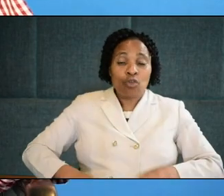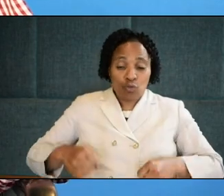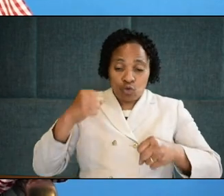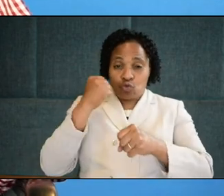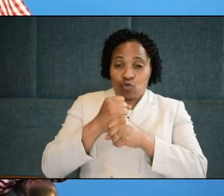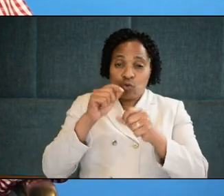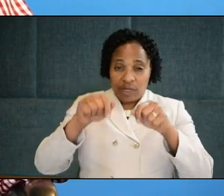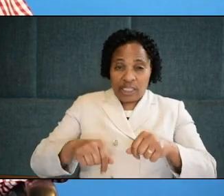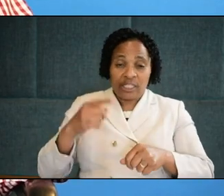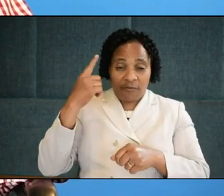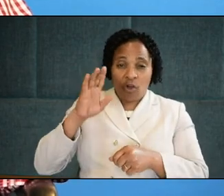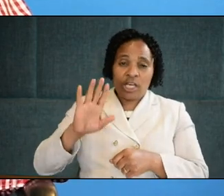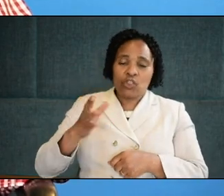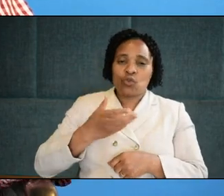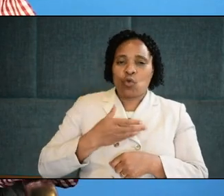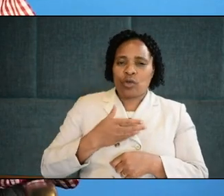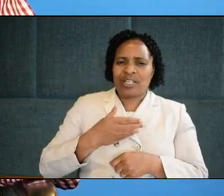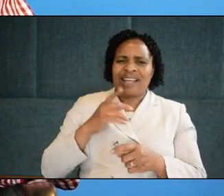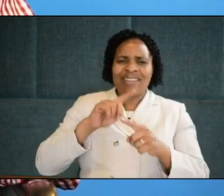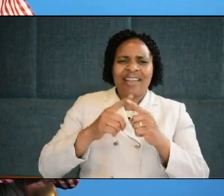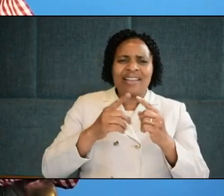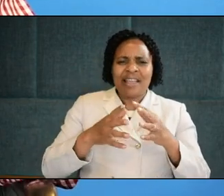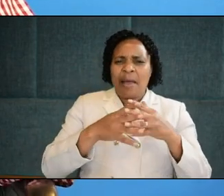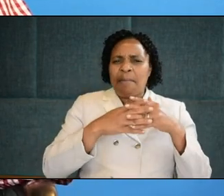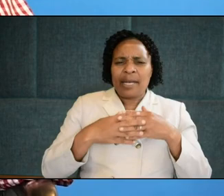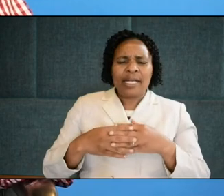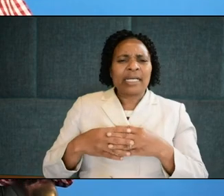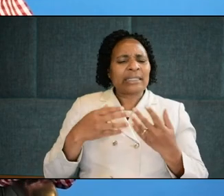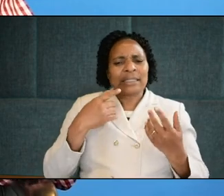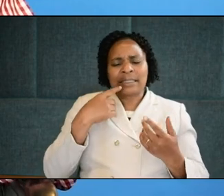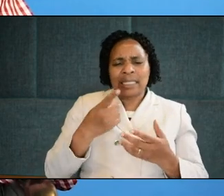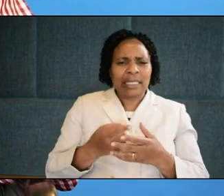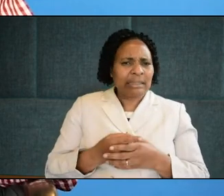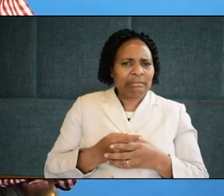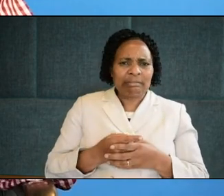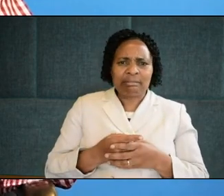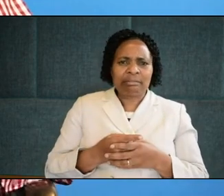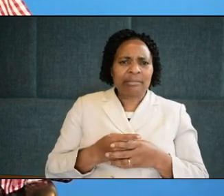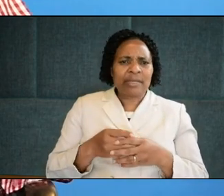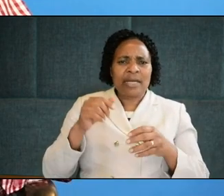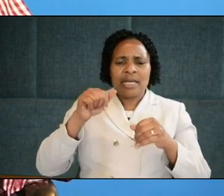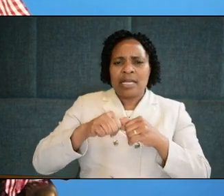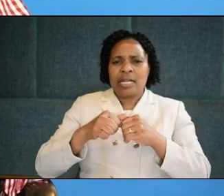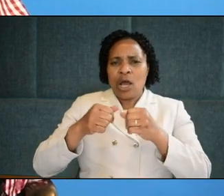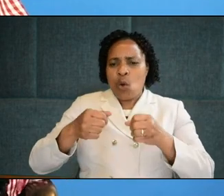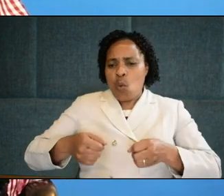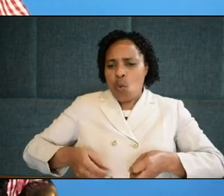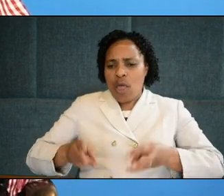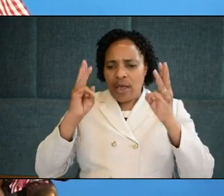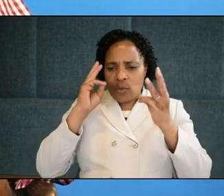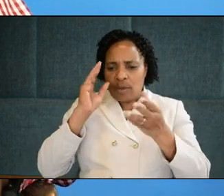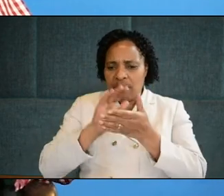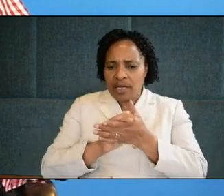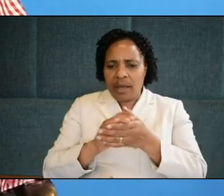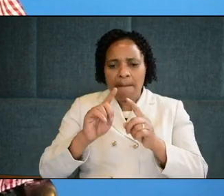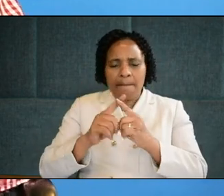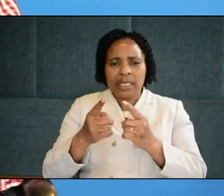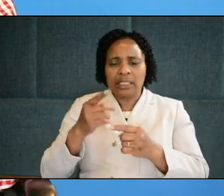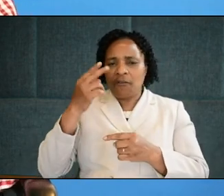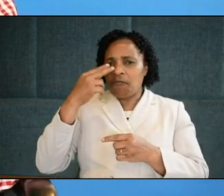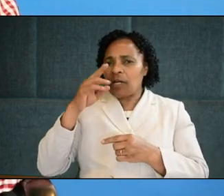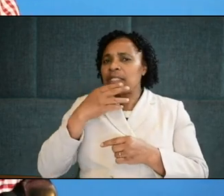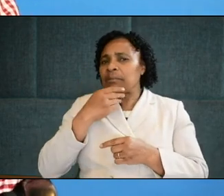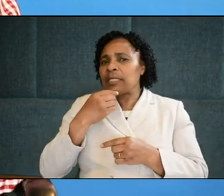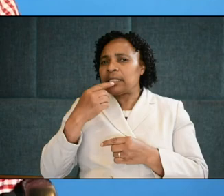this with ease. Then the American just said in a casual way that he believed. But the Frenchman